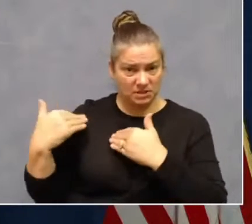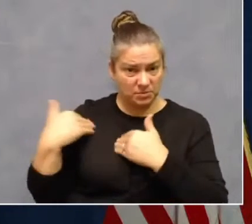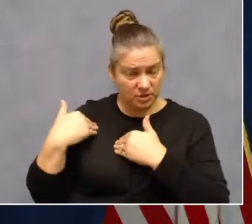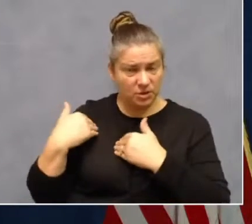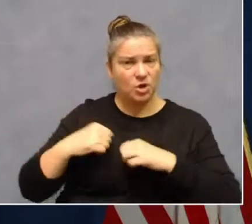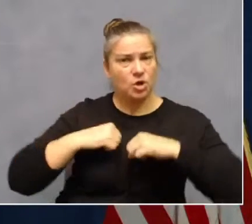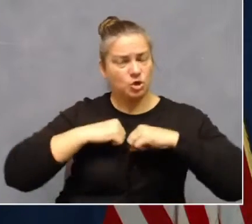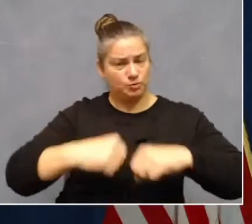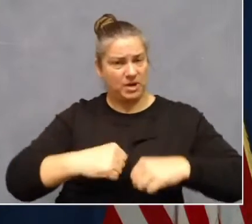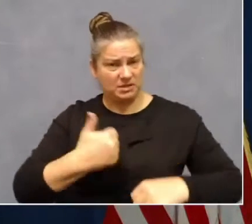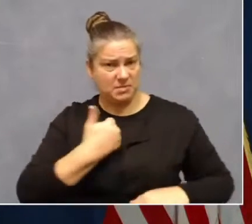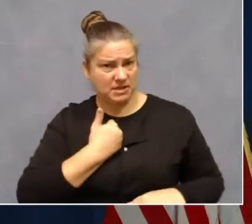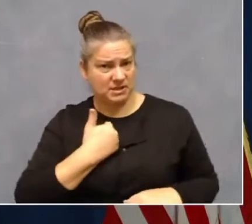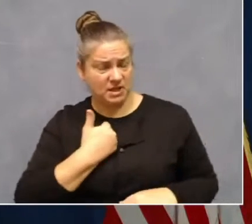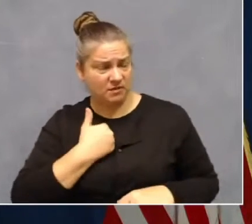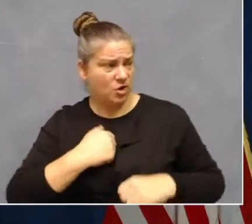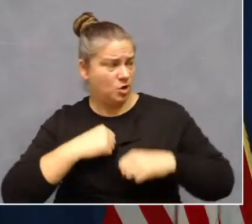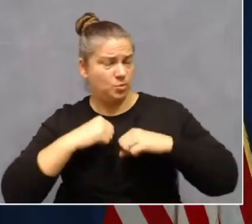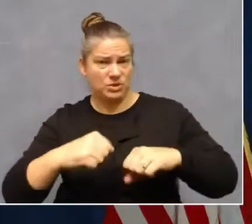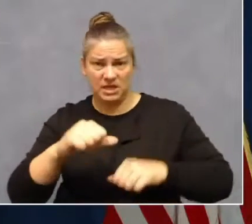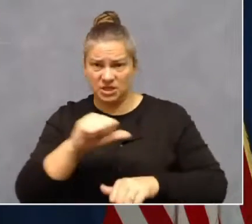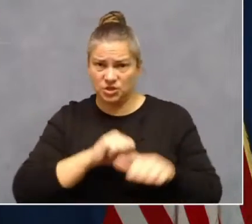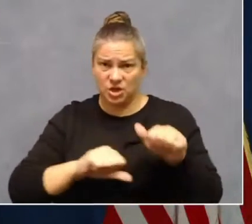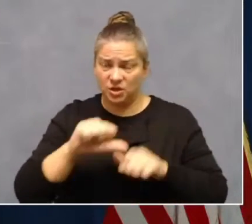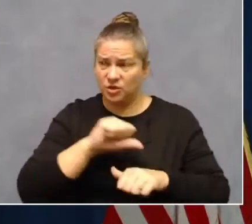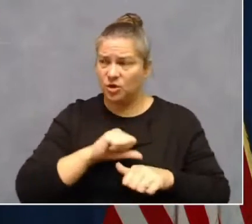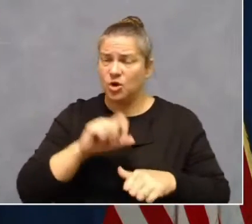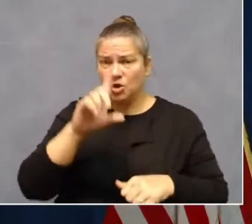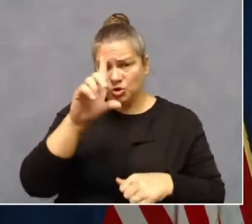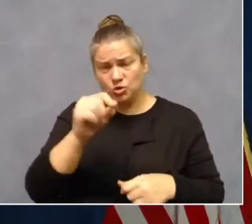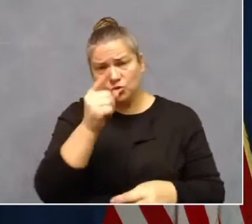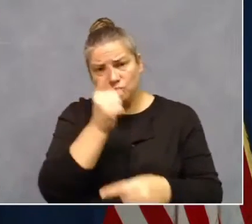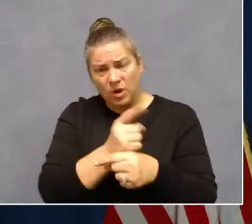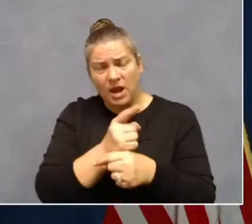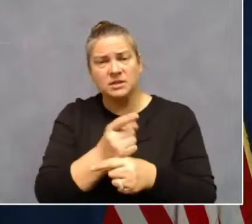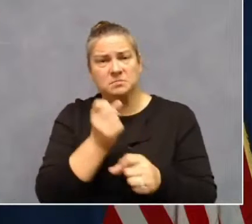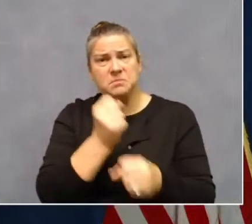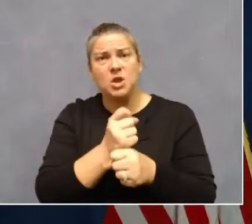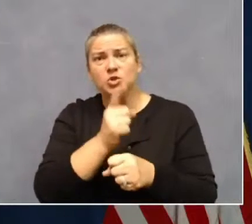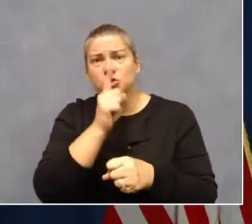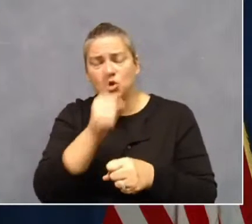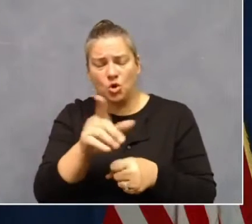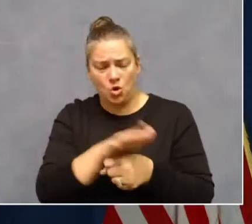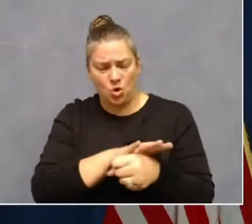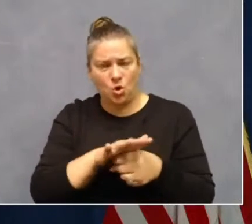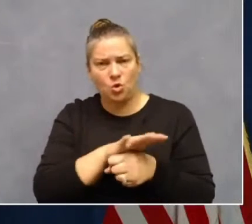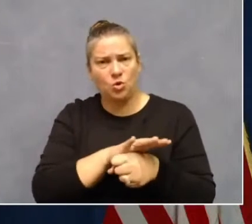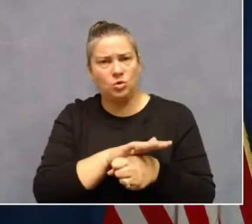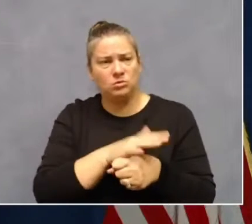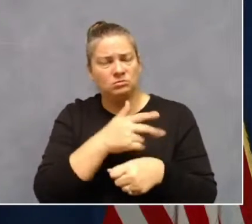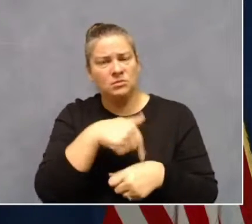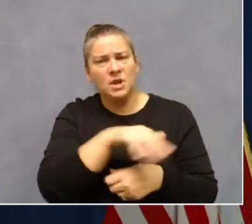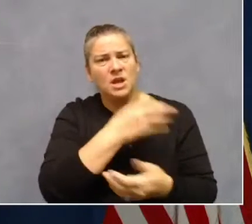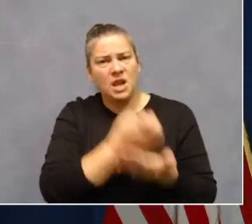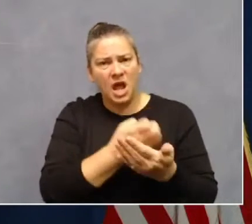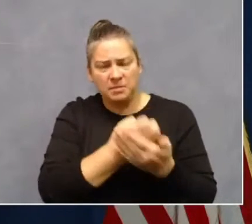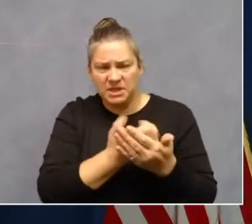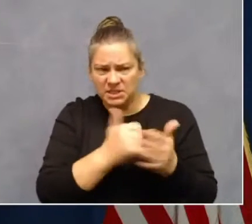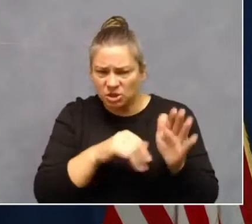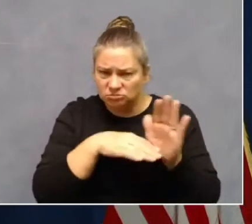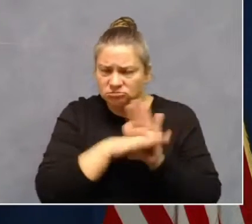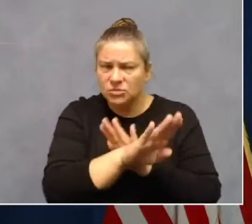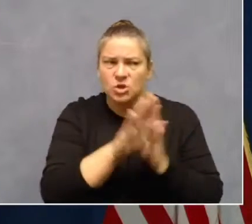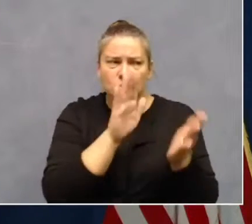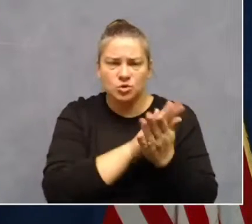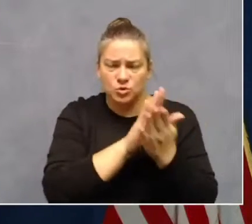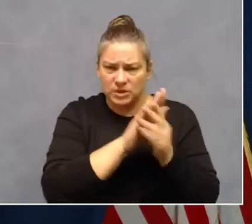ourselves and to protect one another and to do what it takes to make sure that our local economy thrives, that our schools can be open, and that we don't